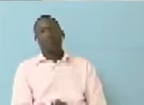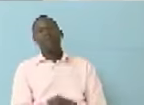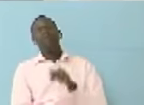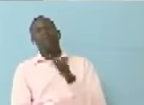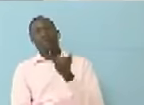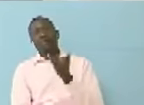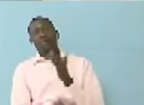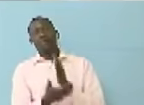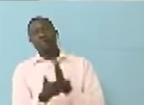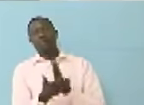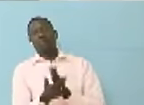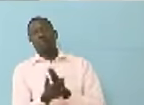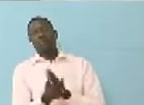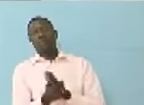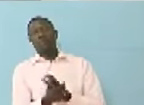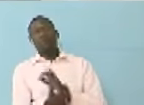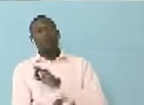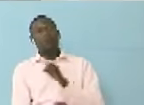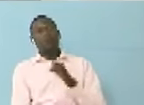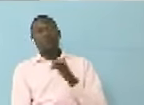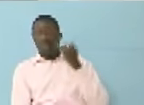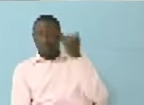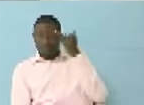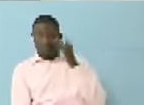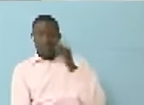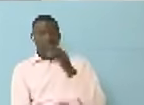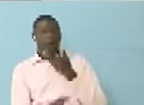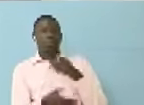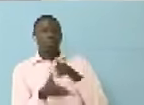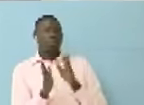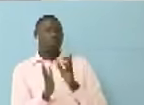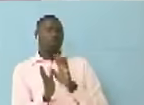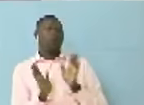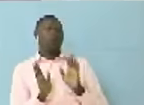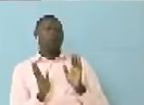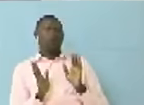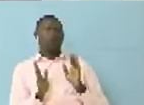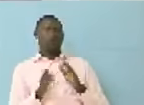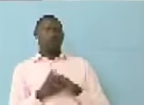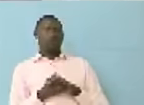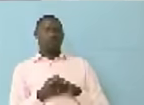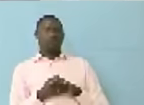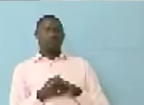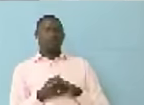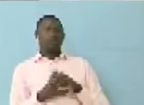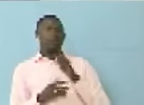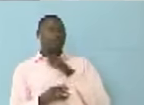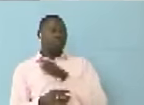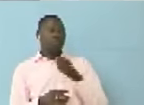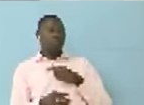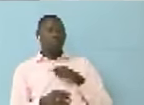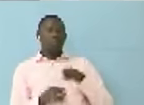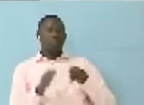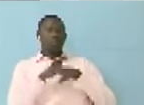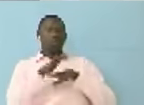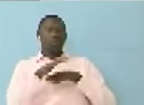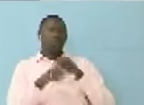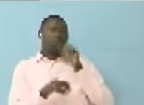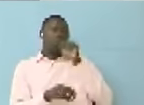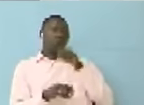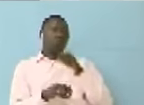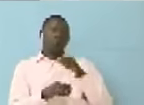Yeah. It is not suggested in any way that they were under your command.